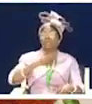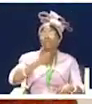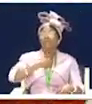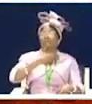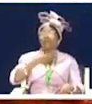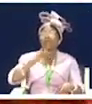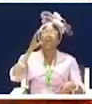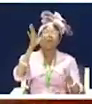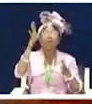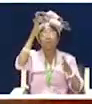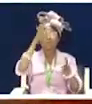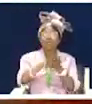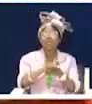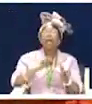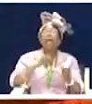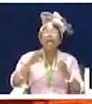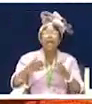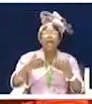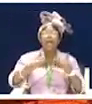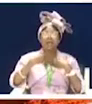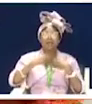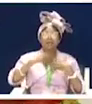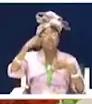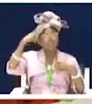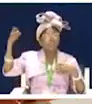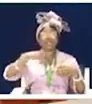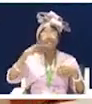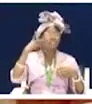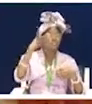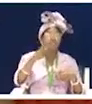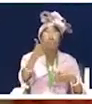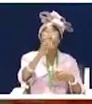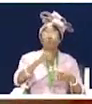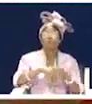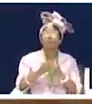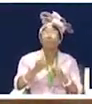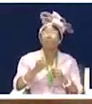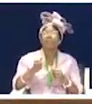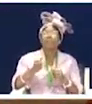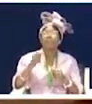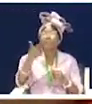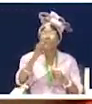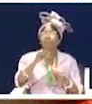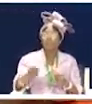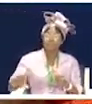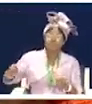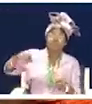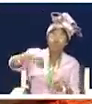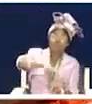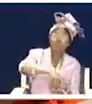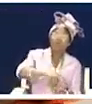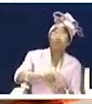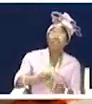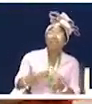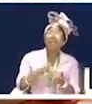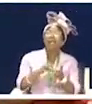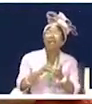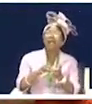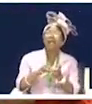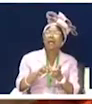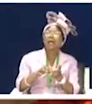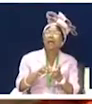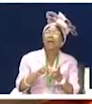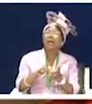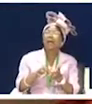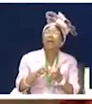2022, January, I had a dream and I saw our daddy in the law in the dream. Daddy poured anointing oil on my hand and he prayed for me. But